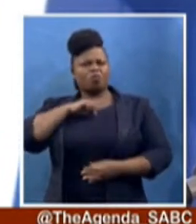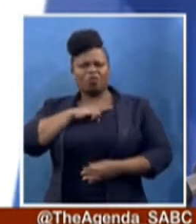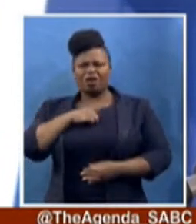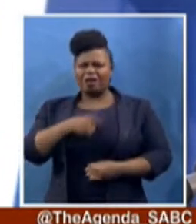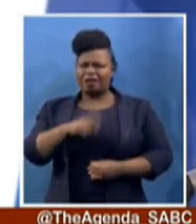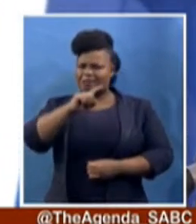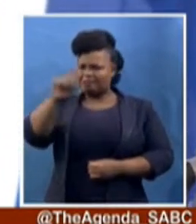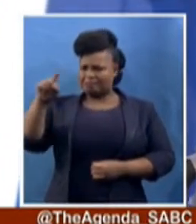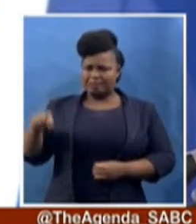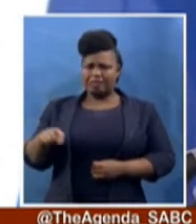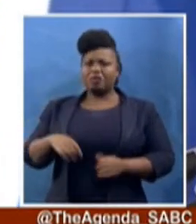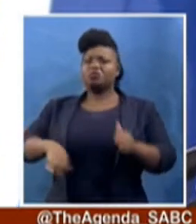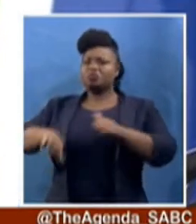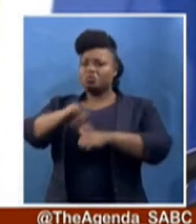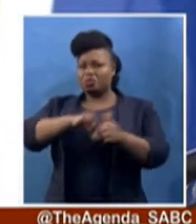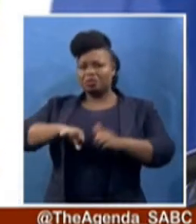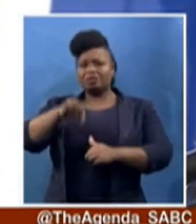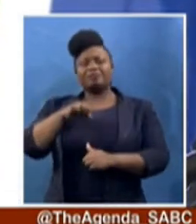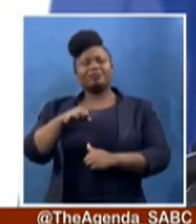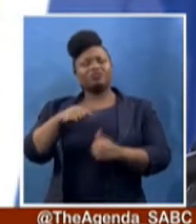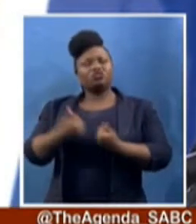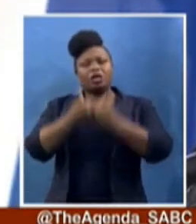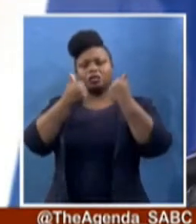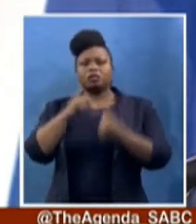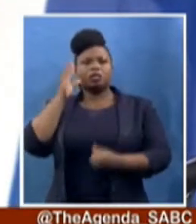face here in Botshabelo.